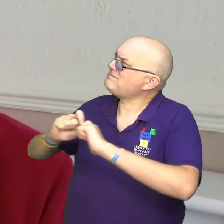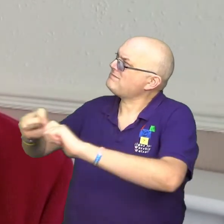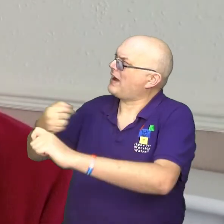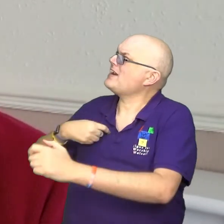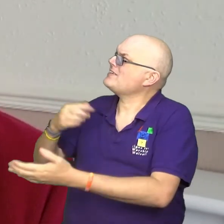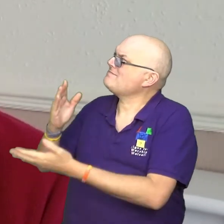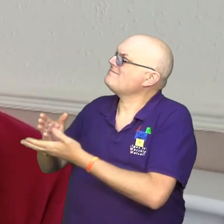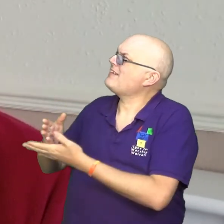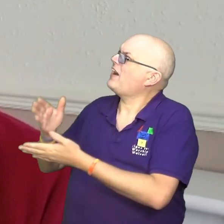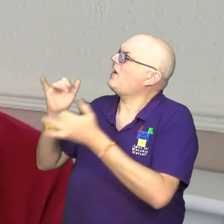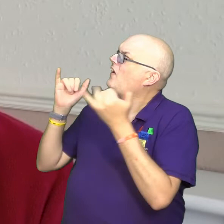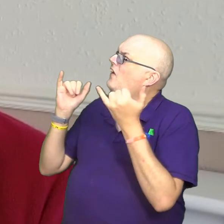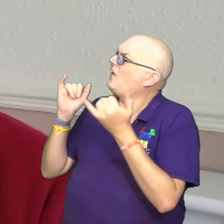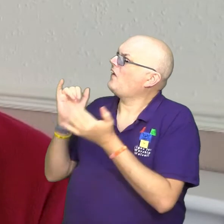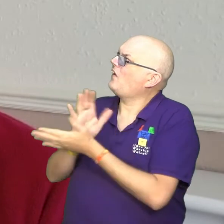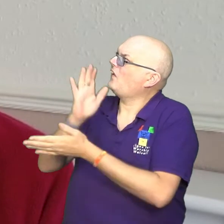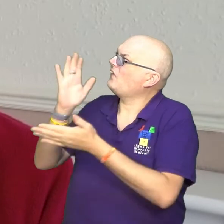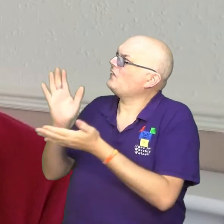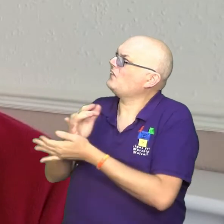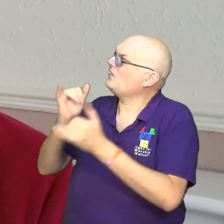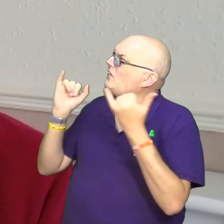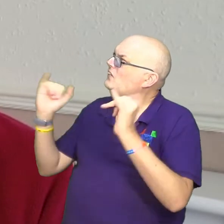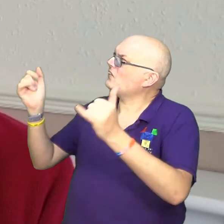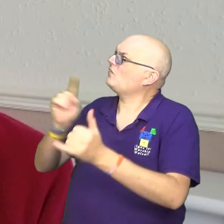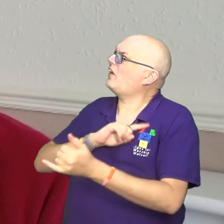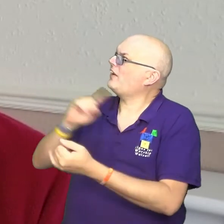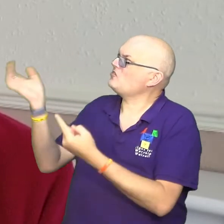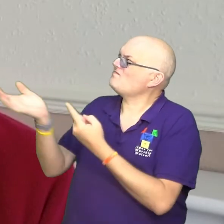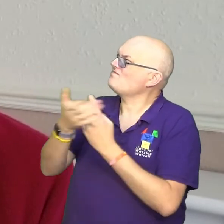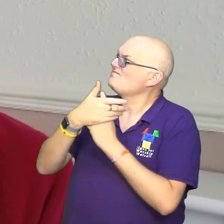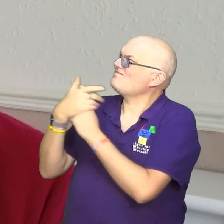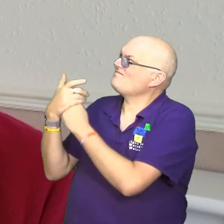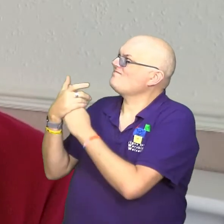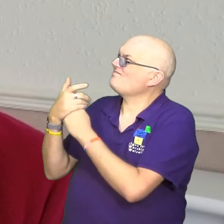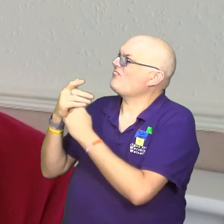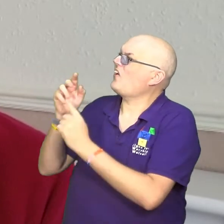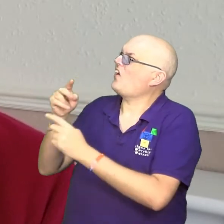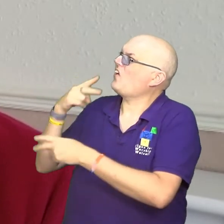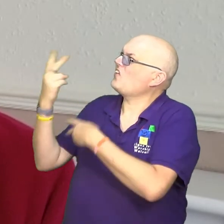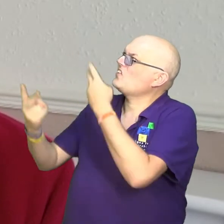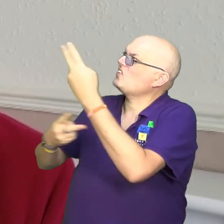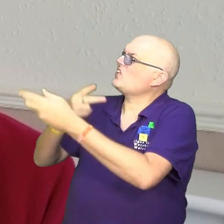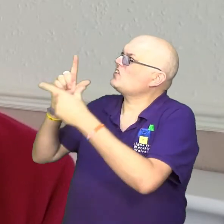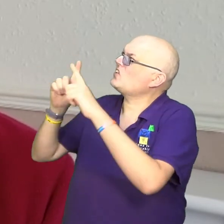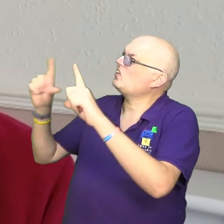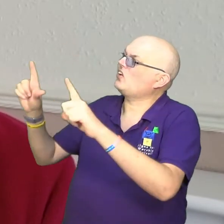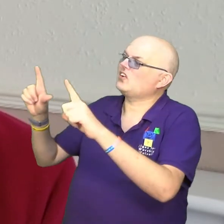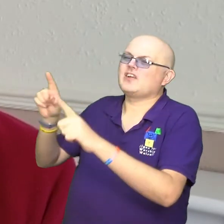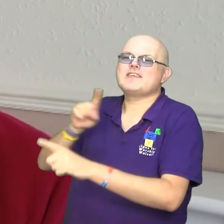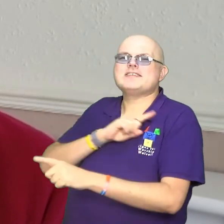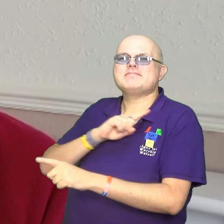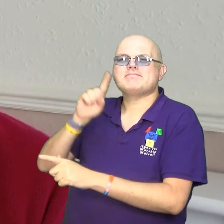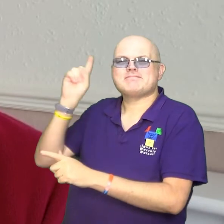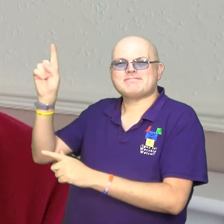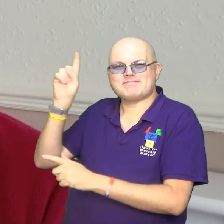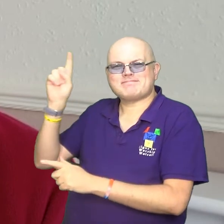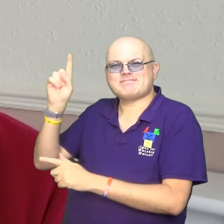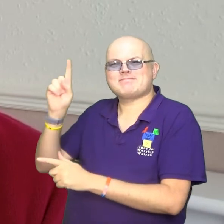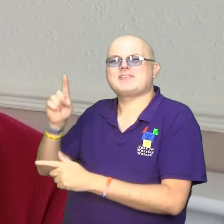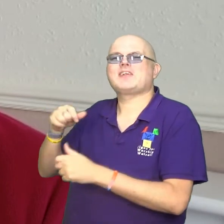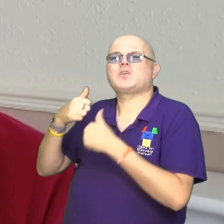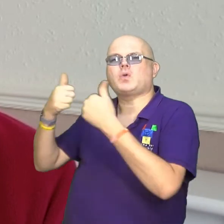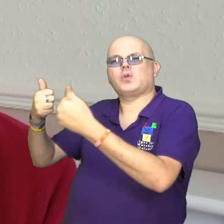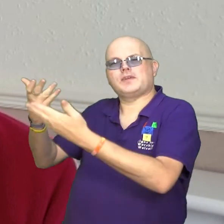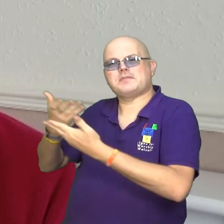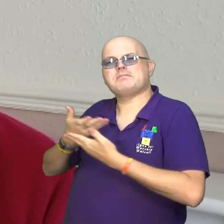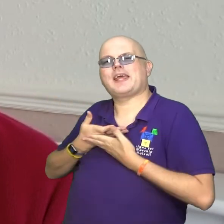love. I will rejoice because you have rescued me. I will sing to the Lord because he has been